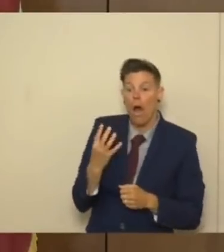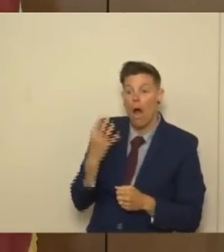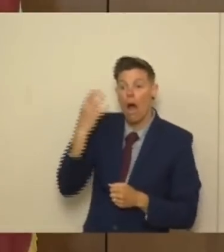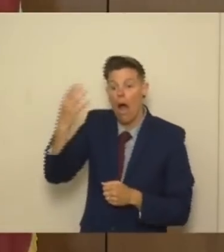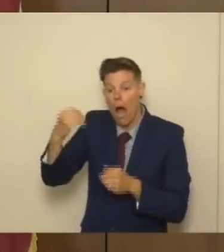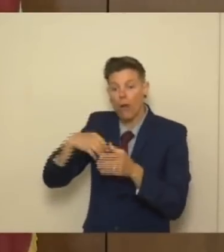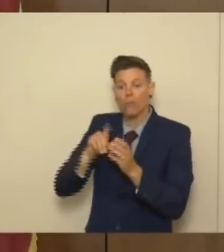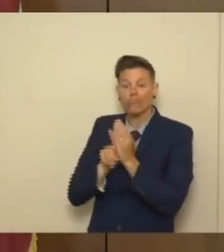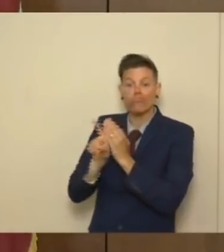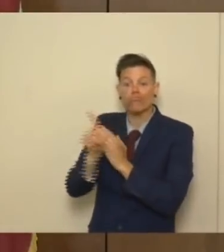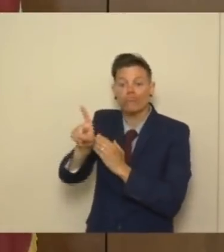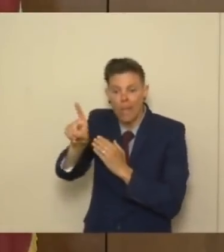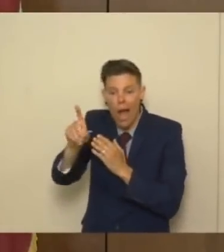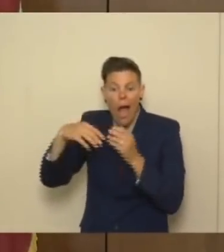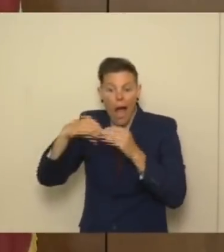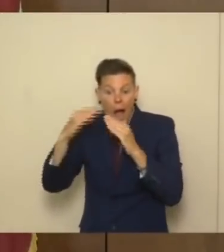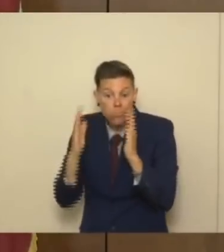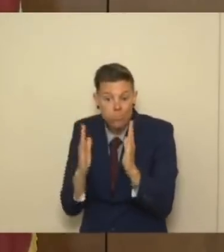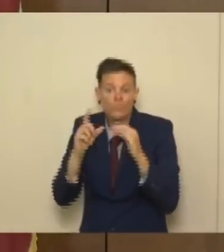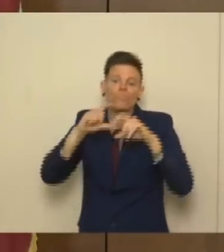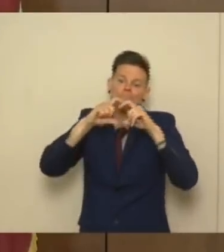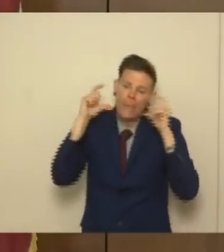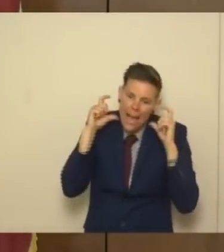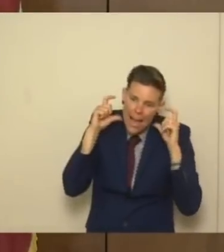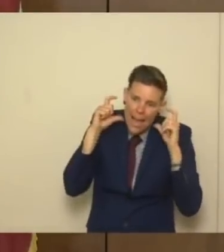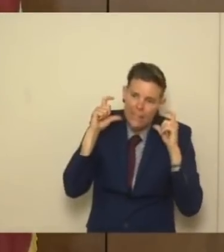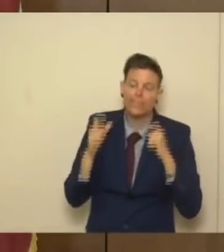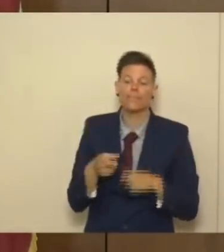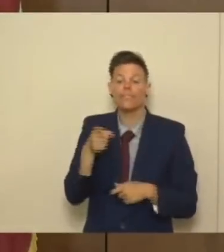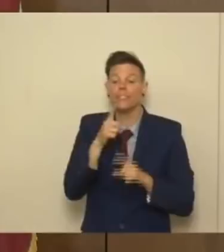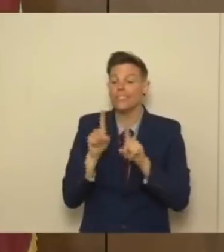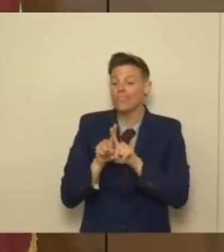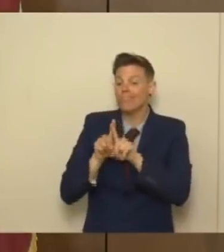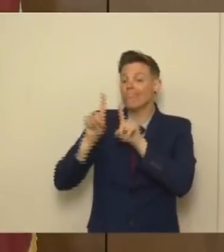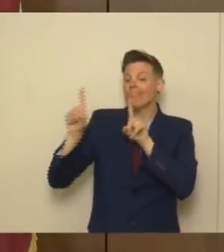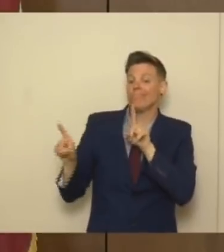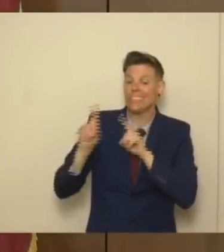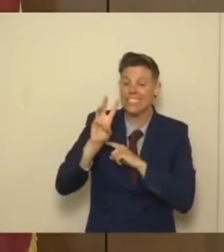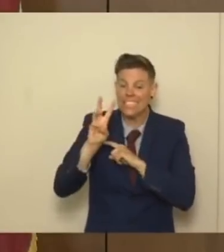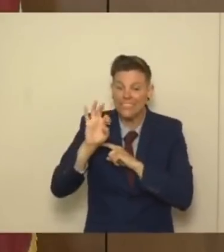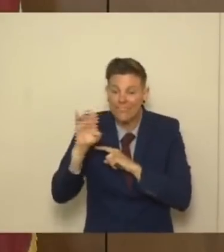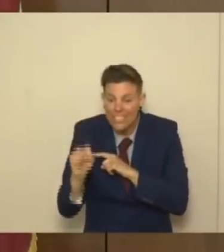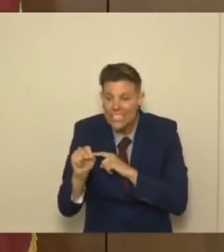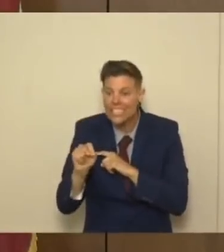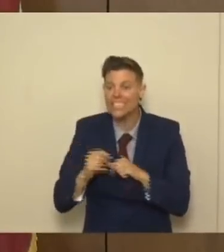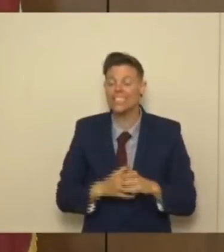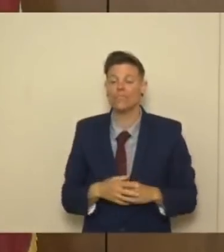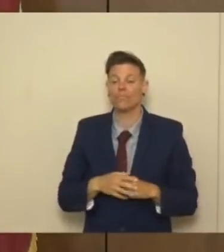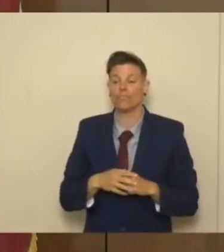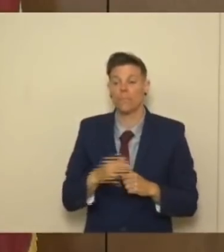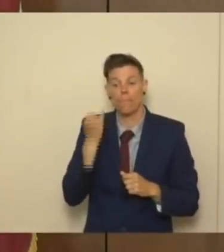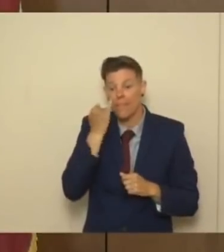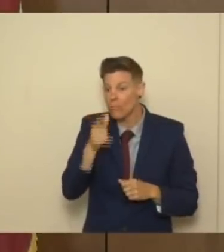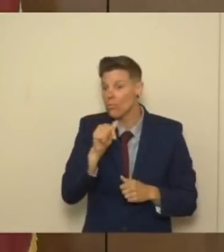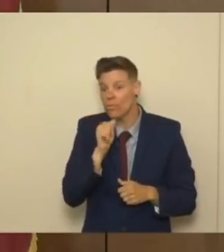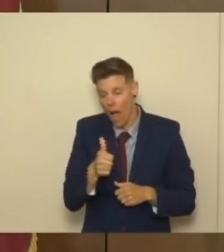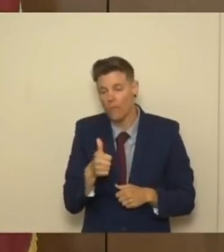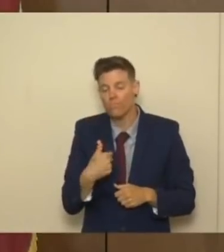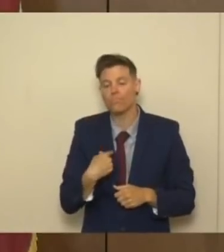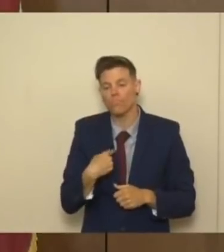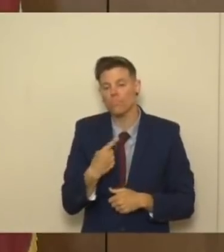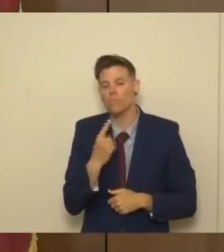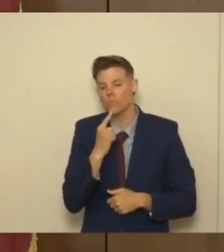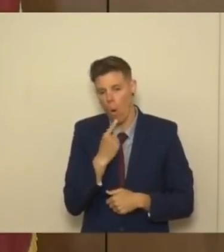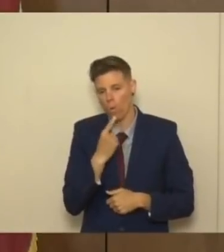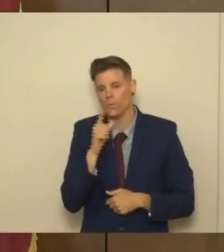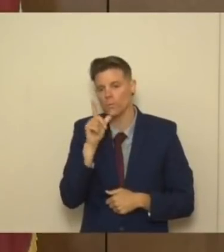distance yourself from everyone else. If you're not doing that, we are really disappointed, and we will look at measures that